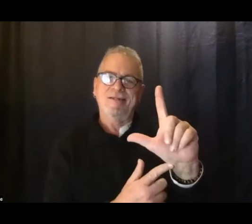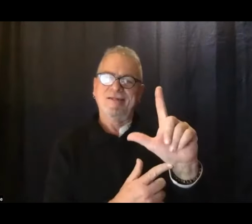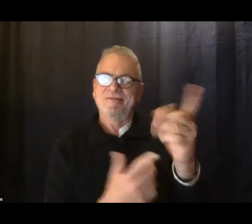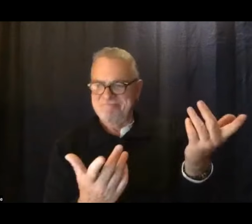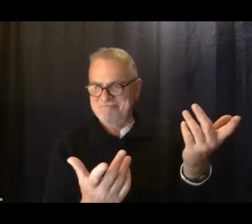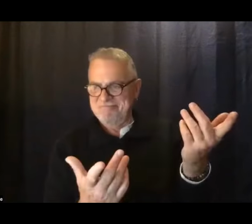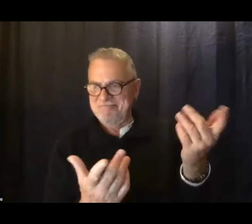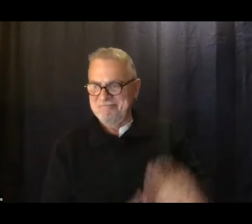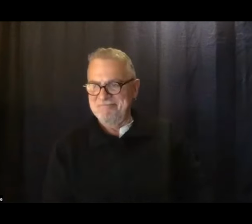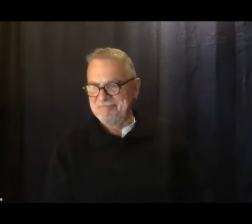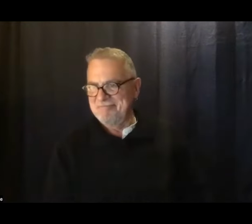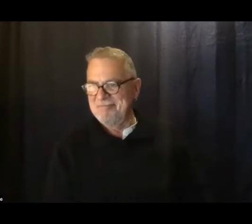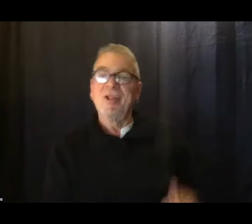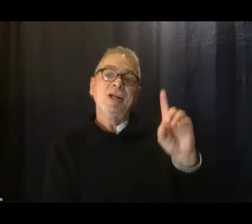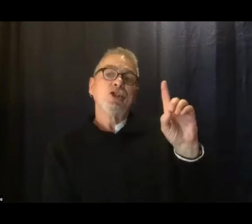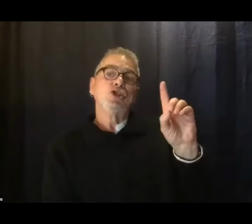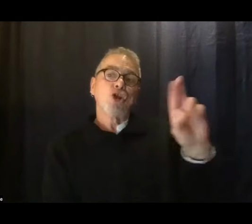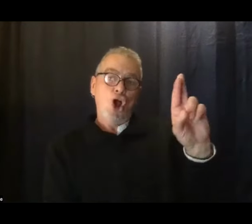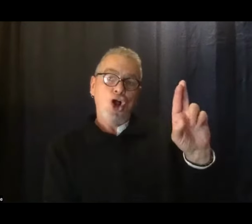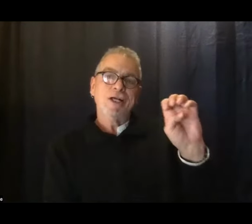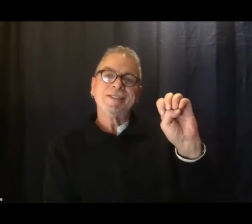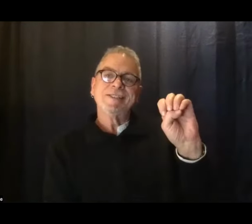E-L-L-E-N, Ellen, that double bounce.